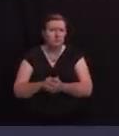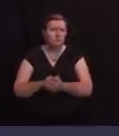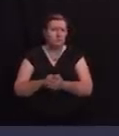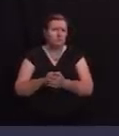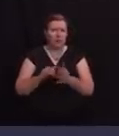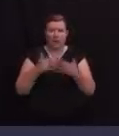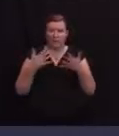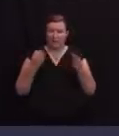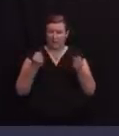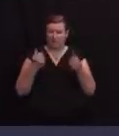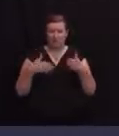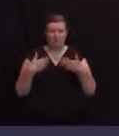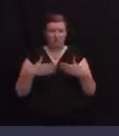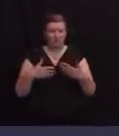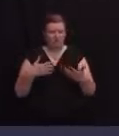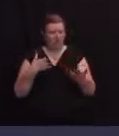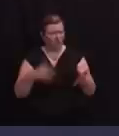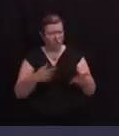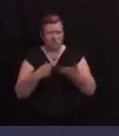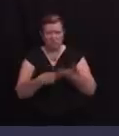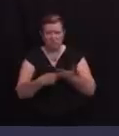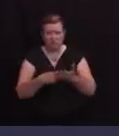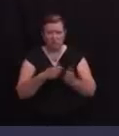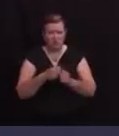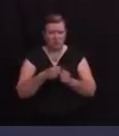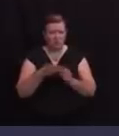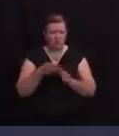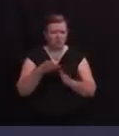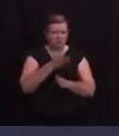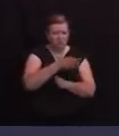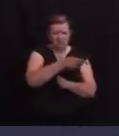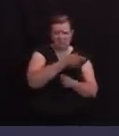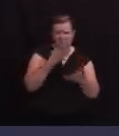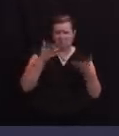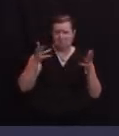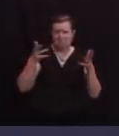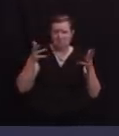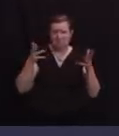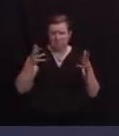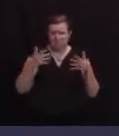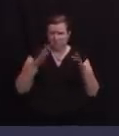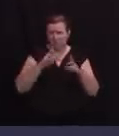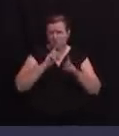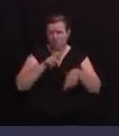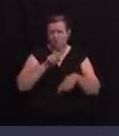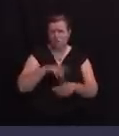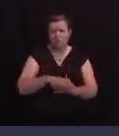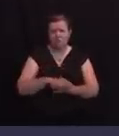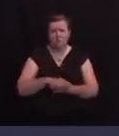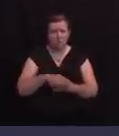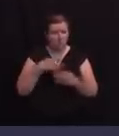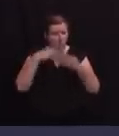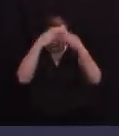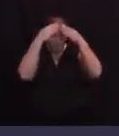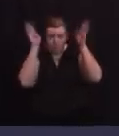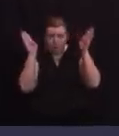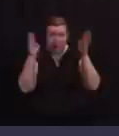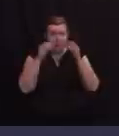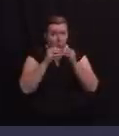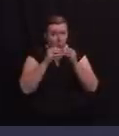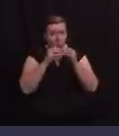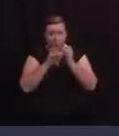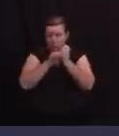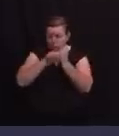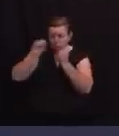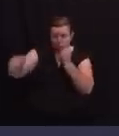addressed. Brent asked that question, and I think I've addressed it. And would I be open-minded to some requiring some